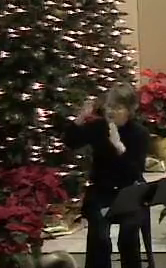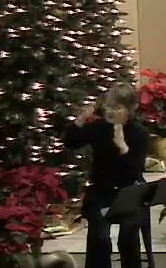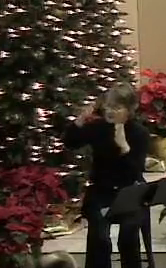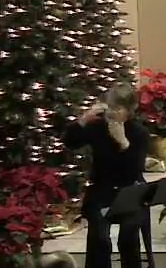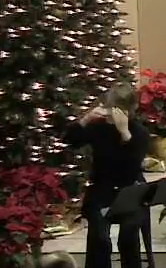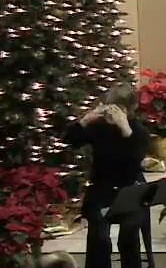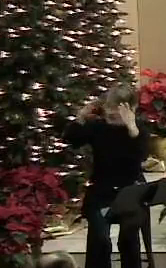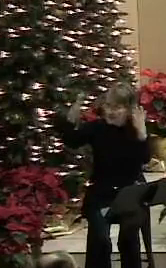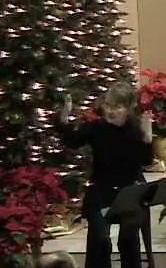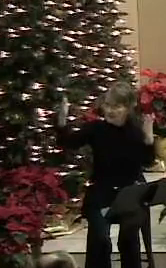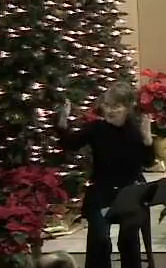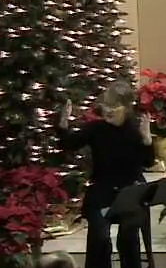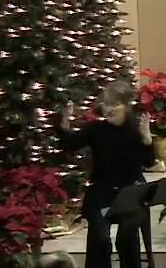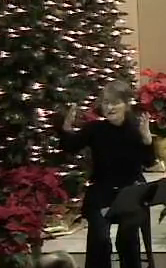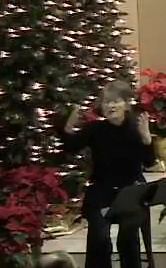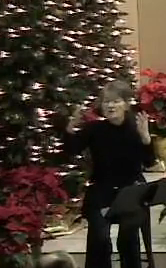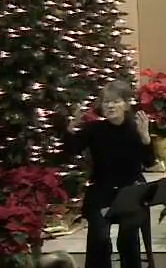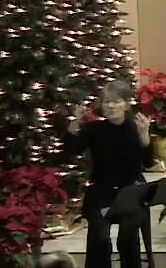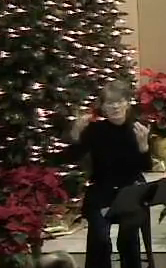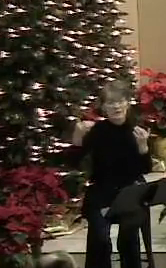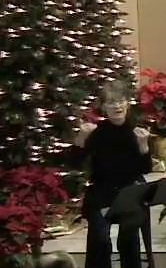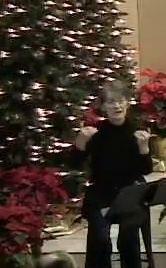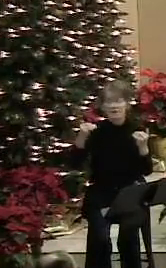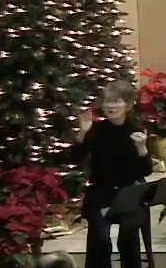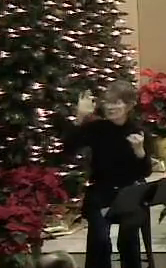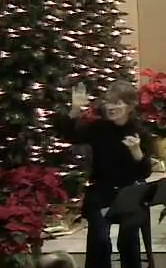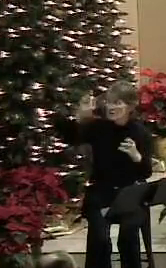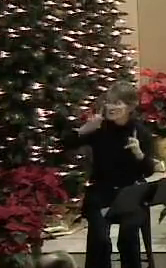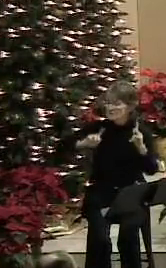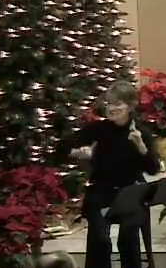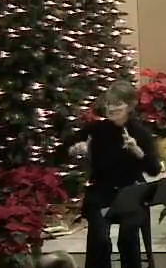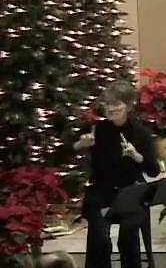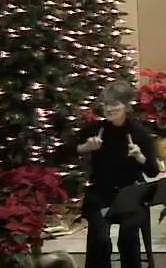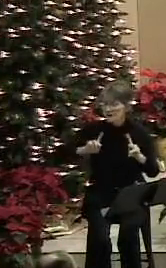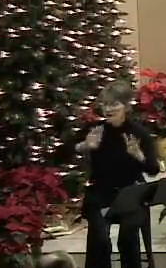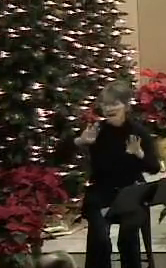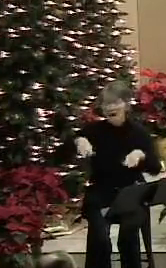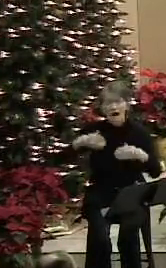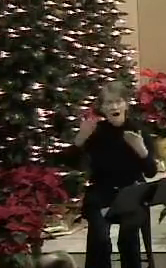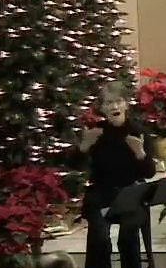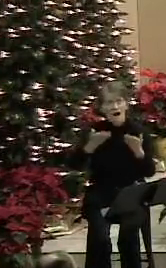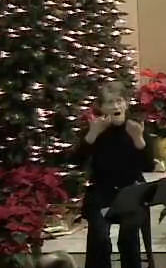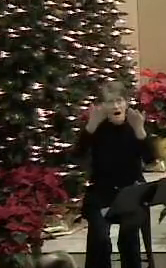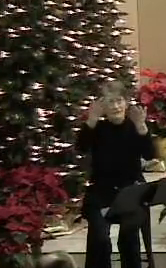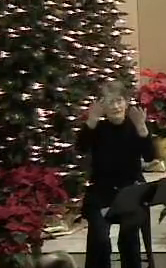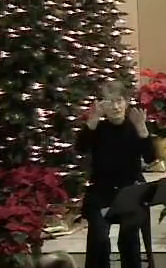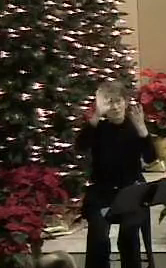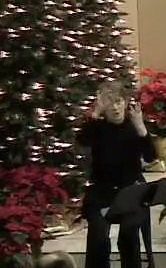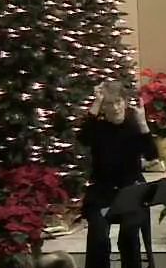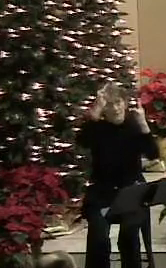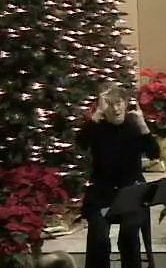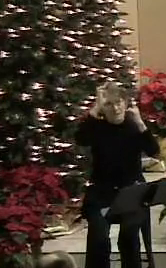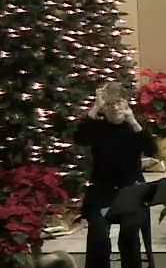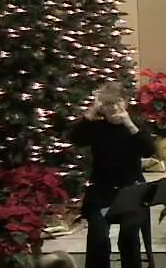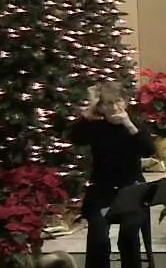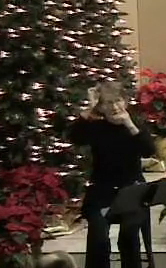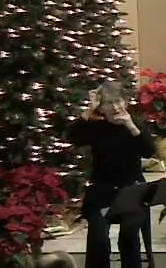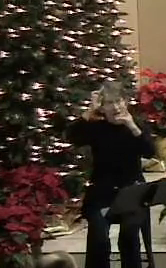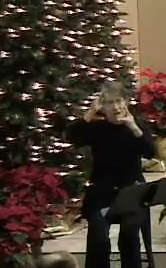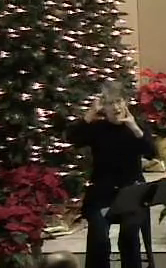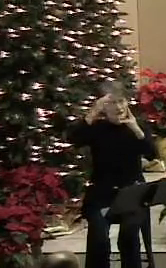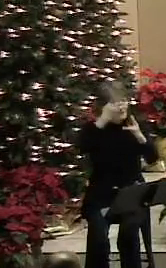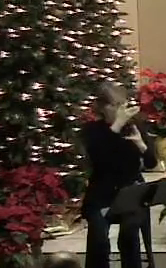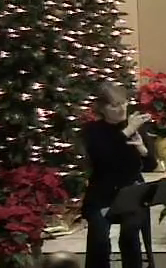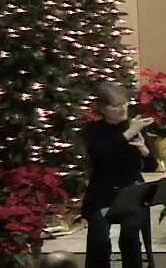of Christ, your Son, our Lord, we, your servants and your holy people, offer to your glorious majesty from the gifts you have given us,